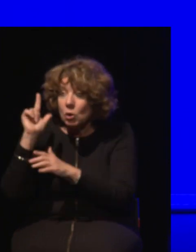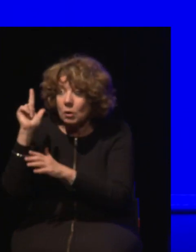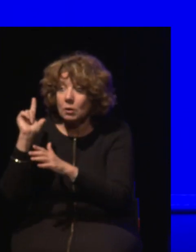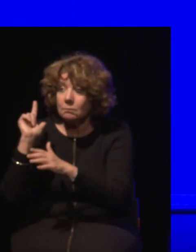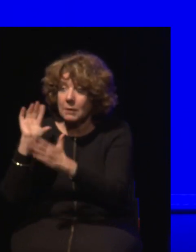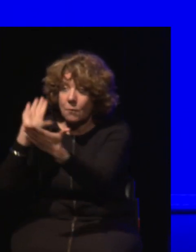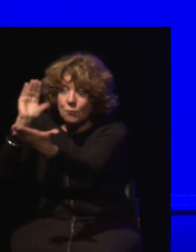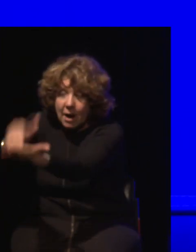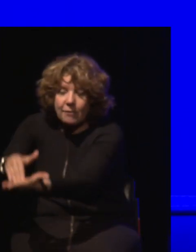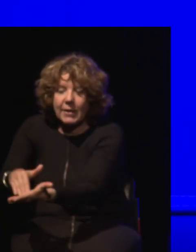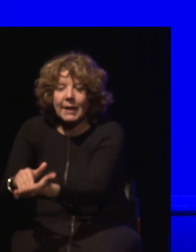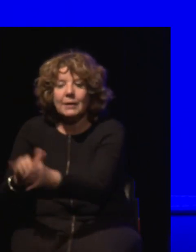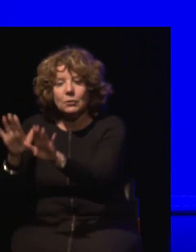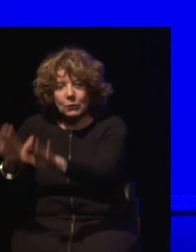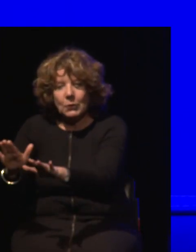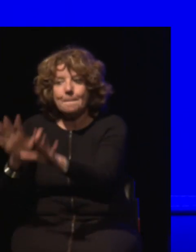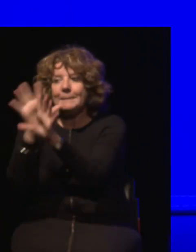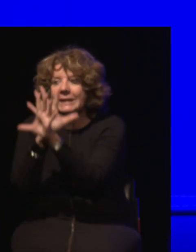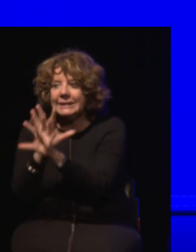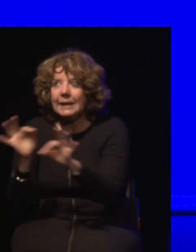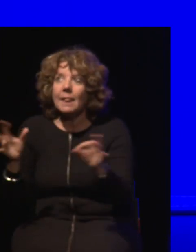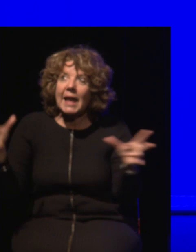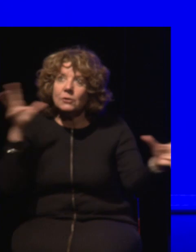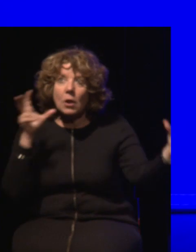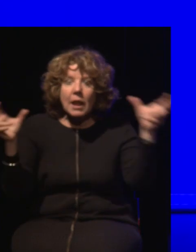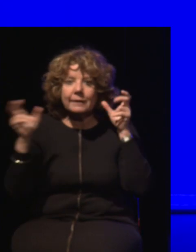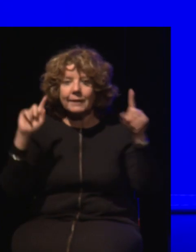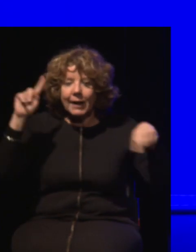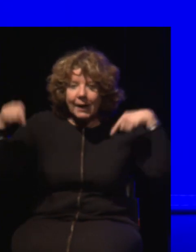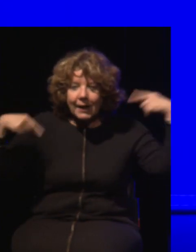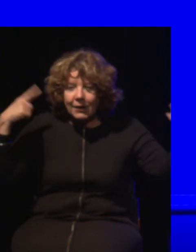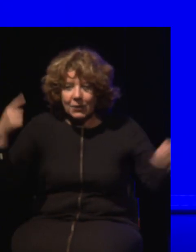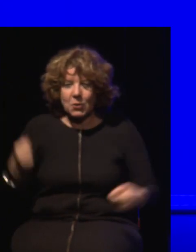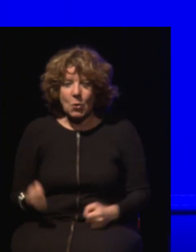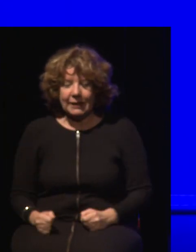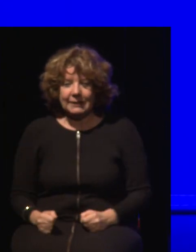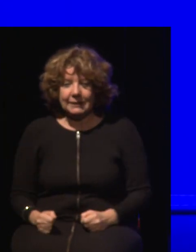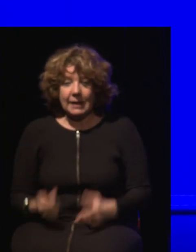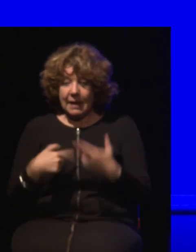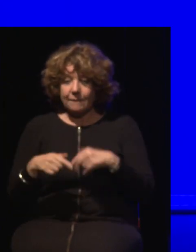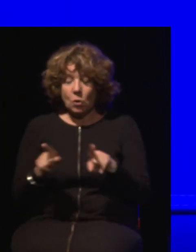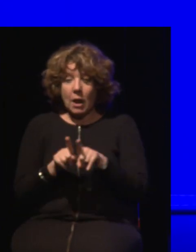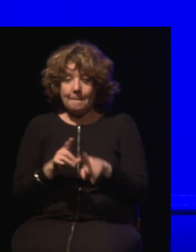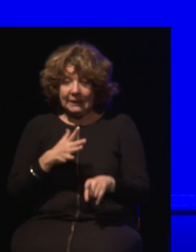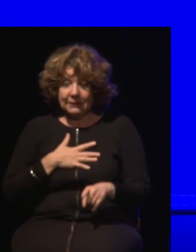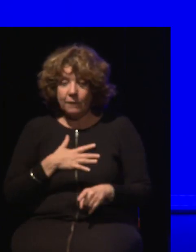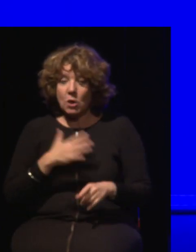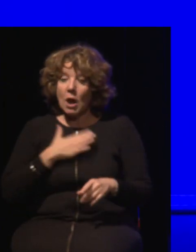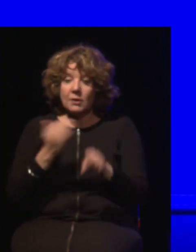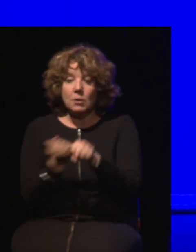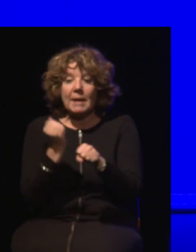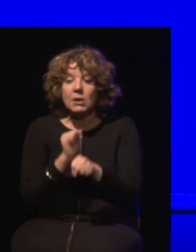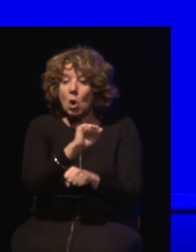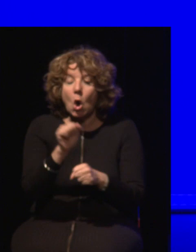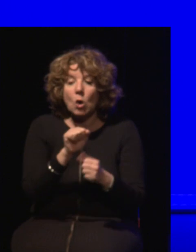you're there, to pause and be still and to listen to life around you. Perhaps, like myself